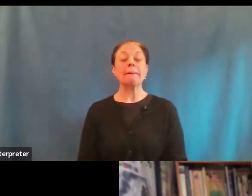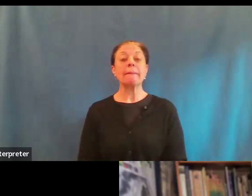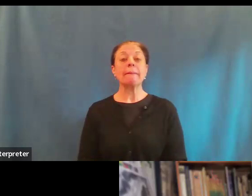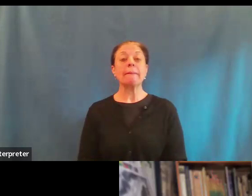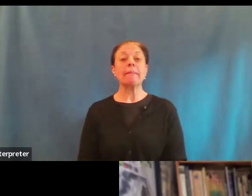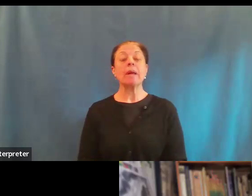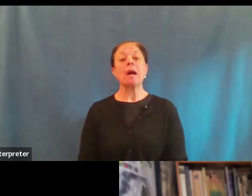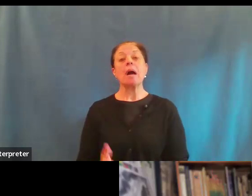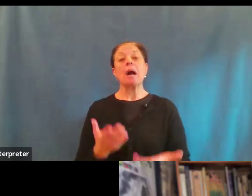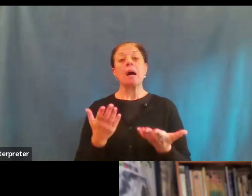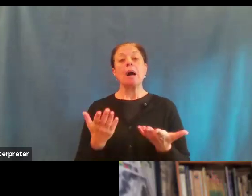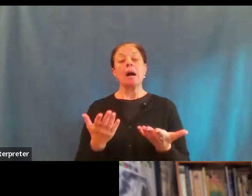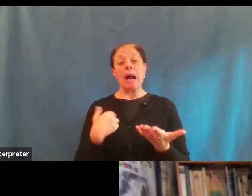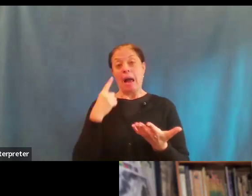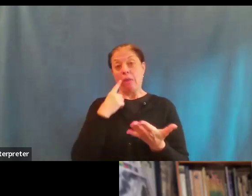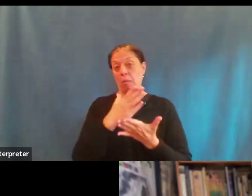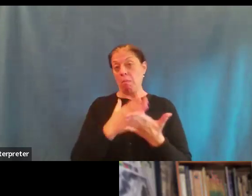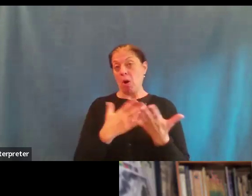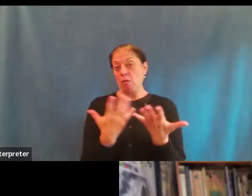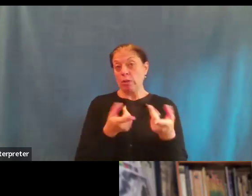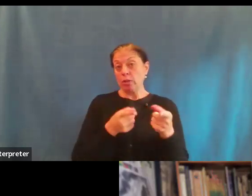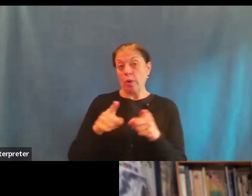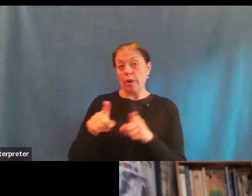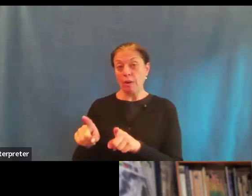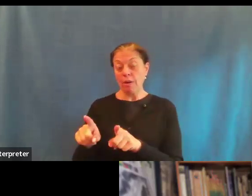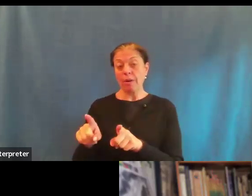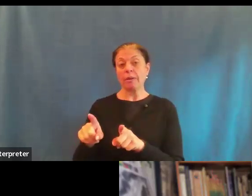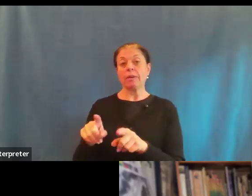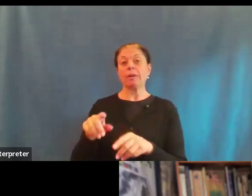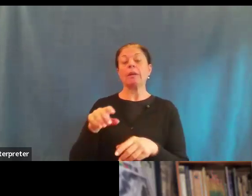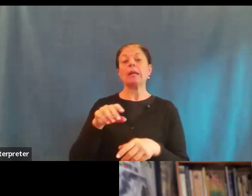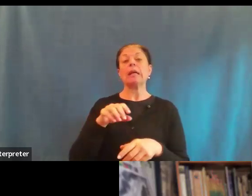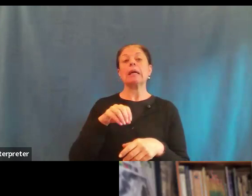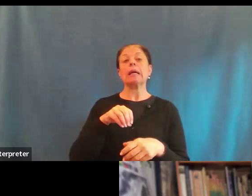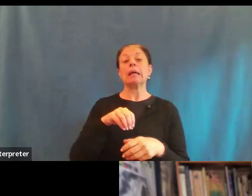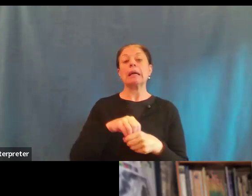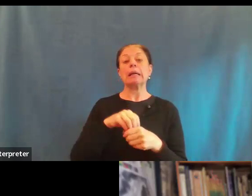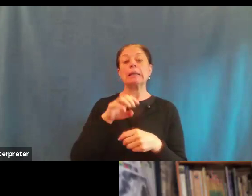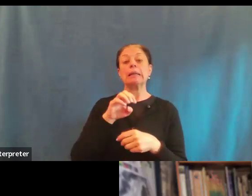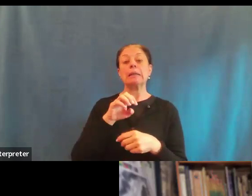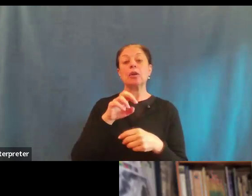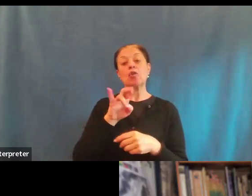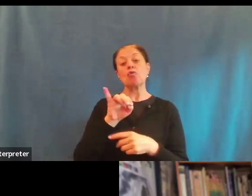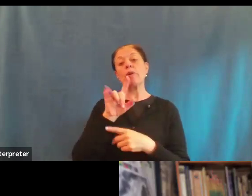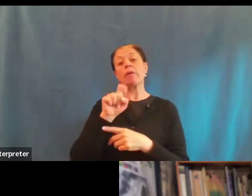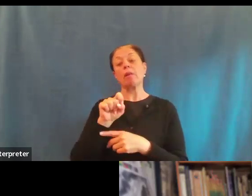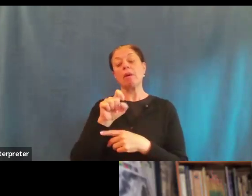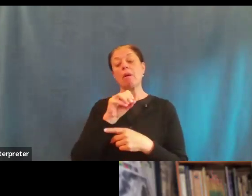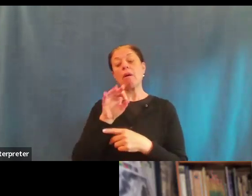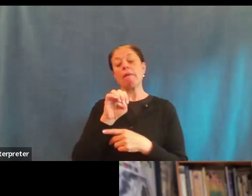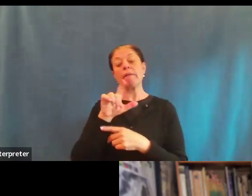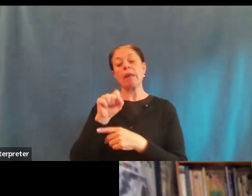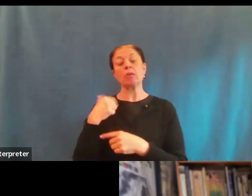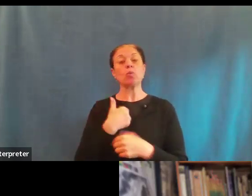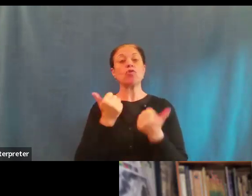Well, I think, part of what's going on in A Riddle of Eels is we're trying to